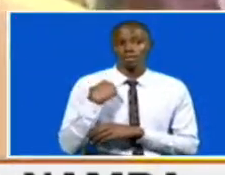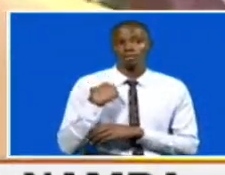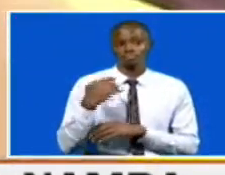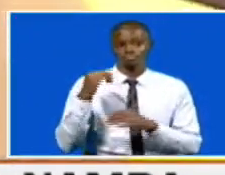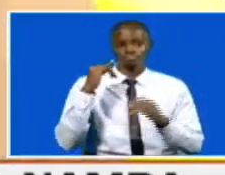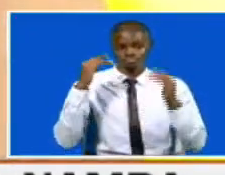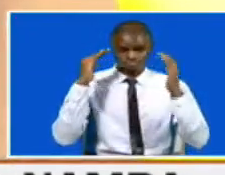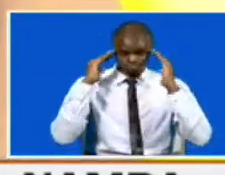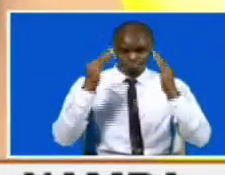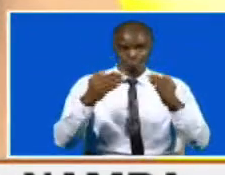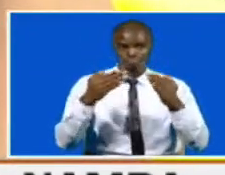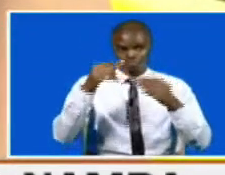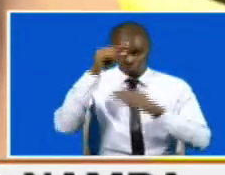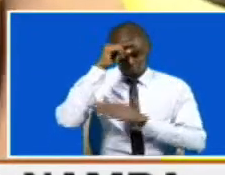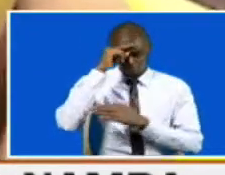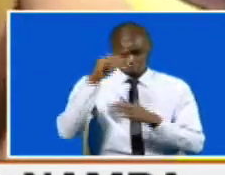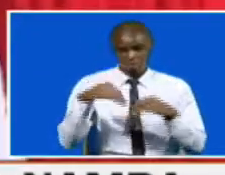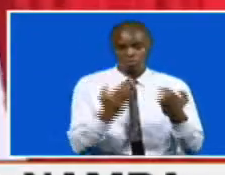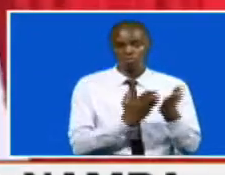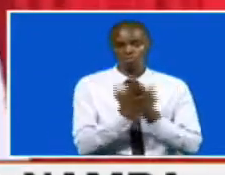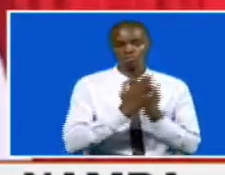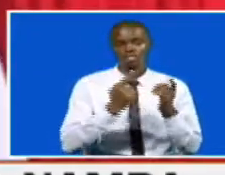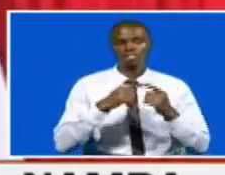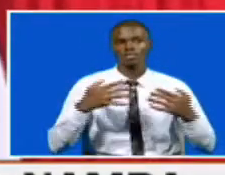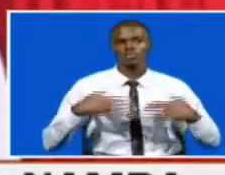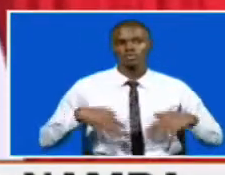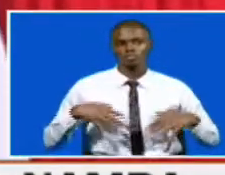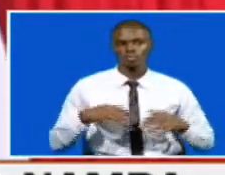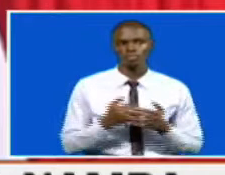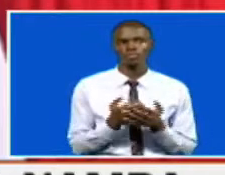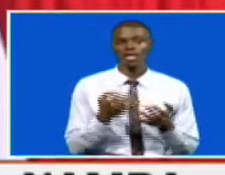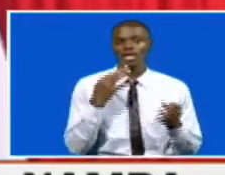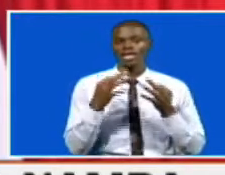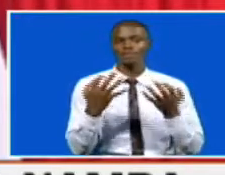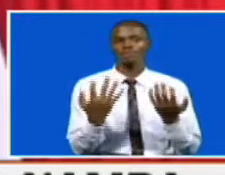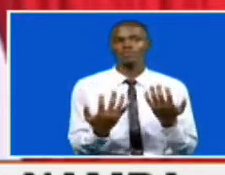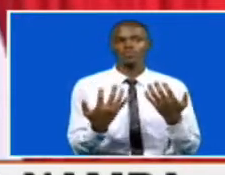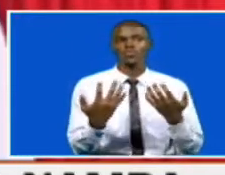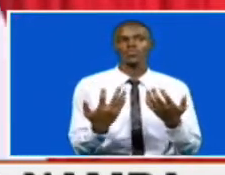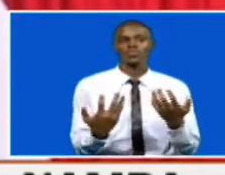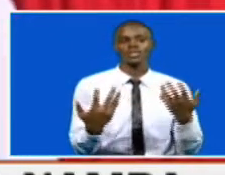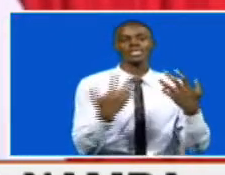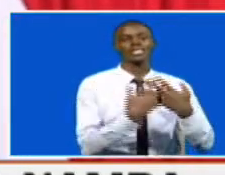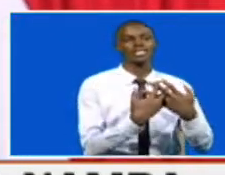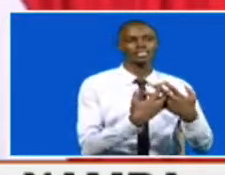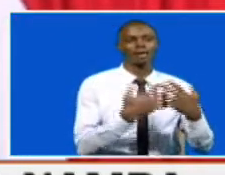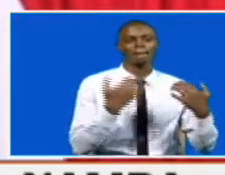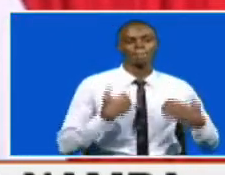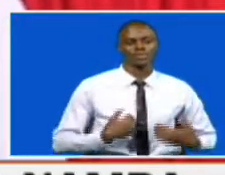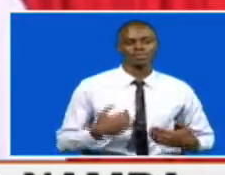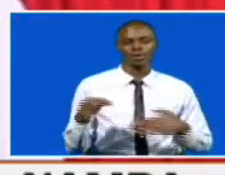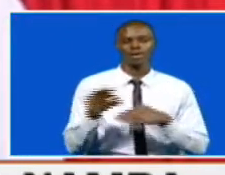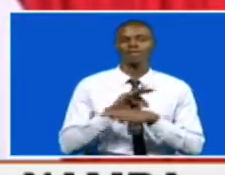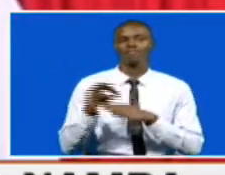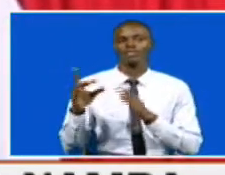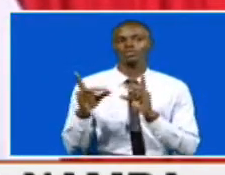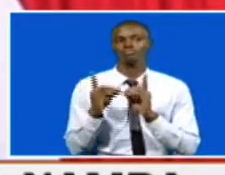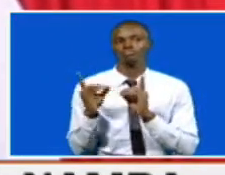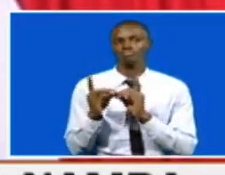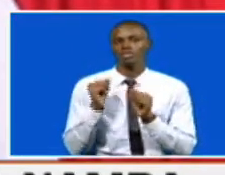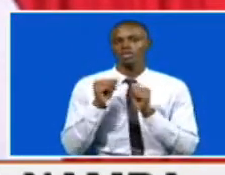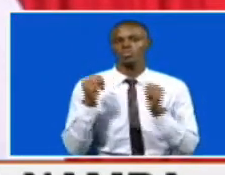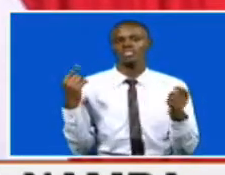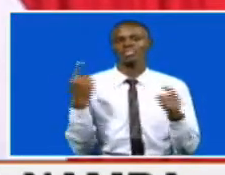the government to deliver services to the people. It will integrate personal and functional data that is scattered